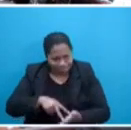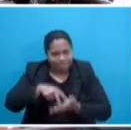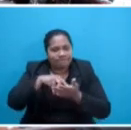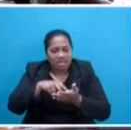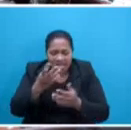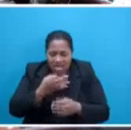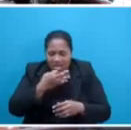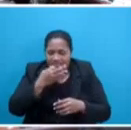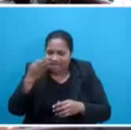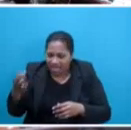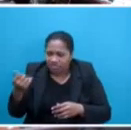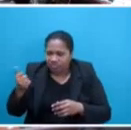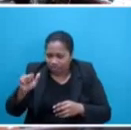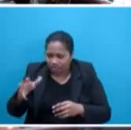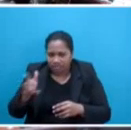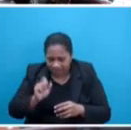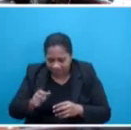You have the floor.